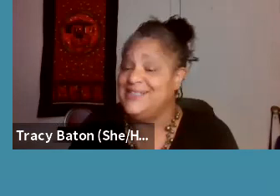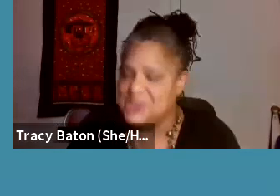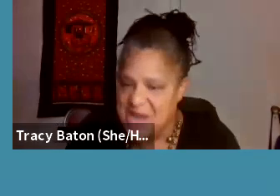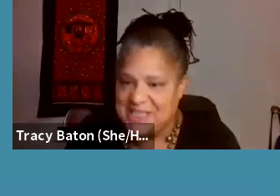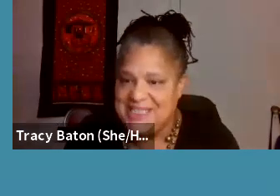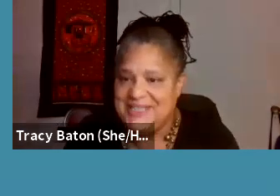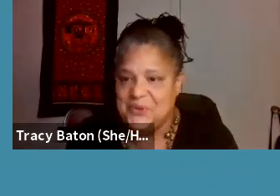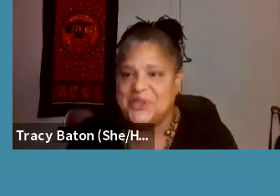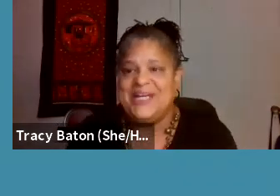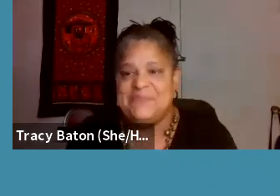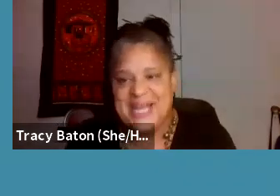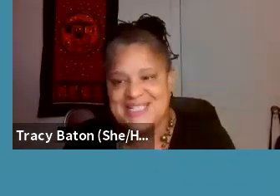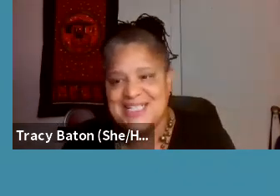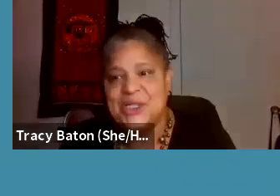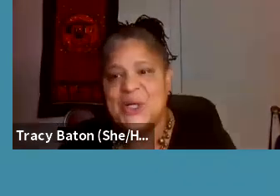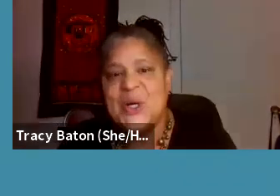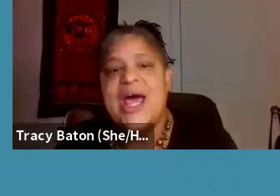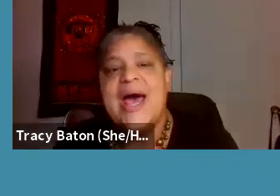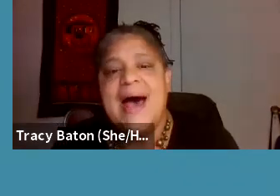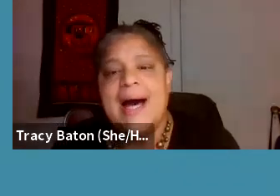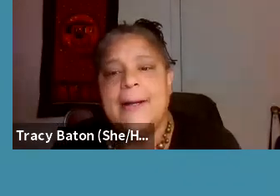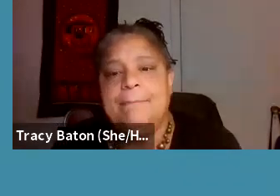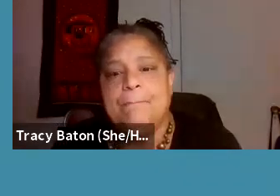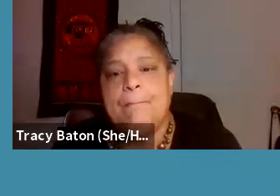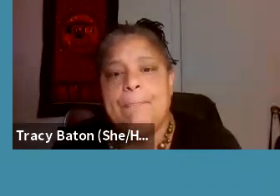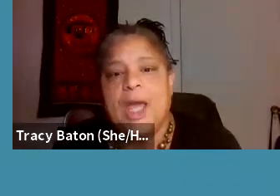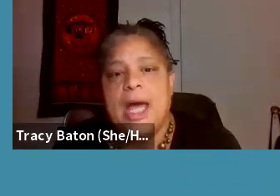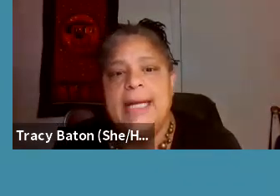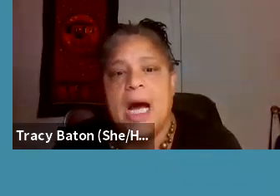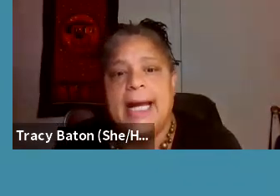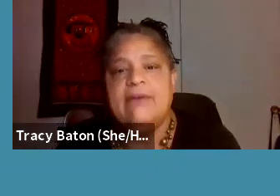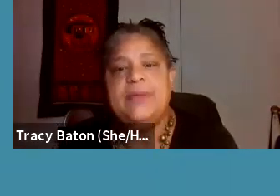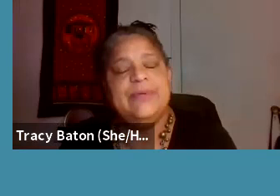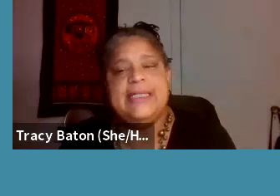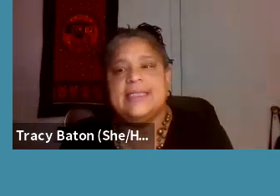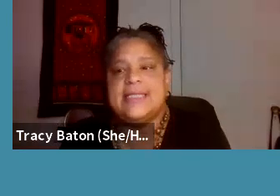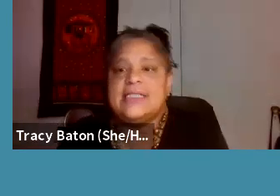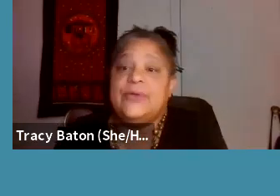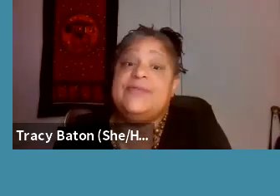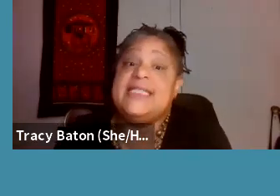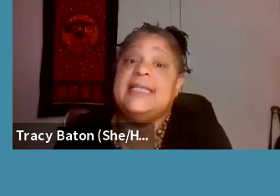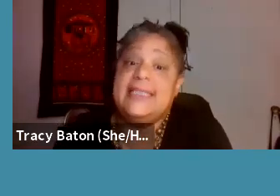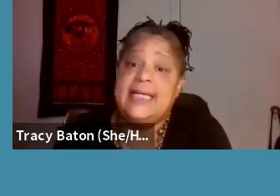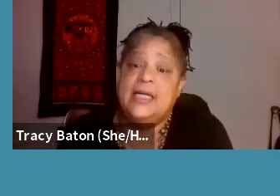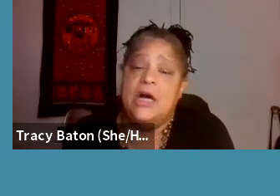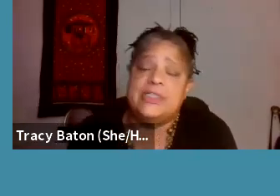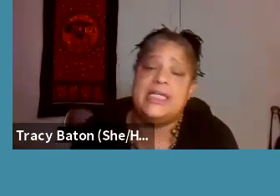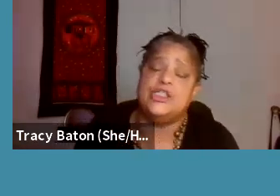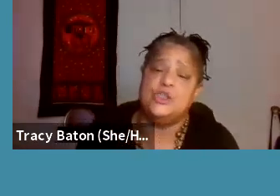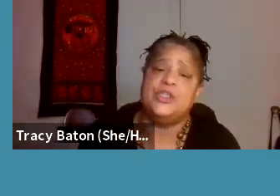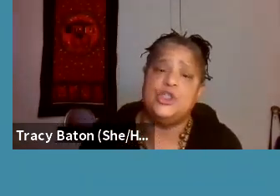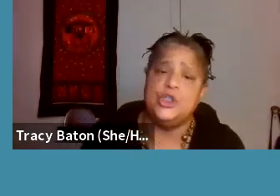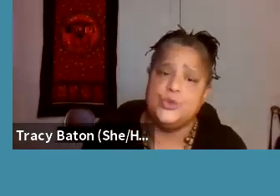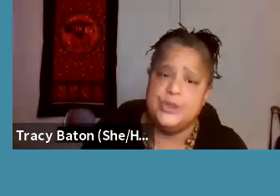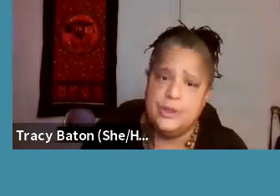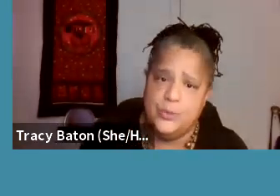or distracted or impatient. Um, and I have been really successful in facilitating